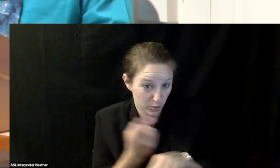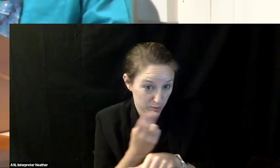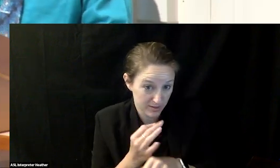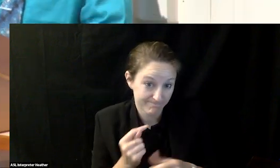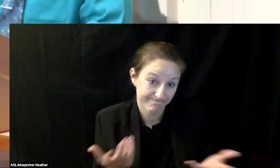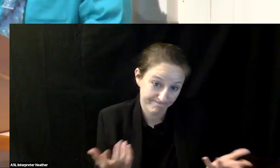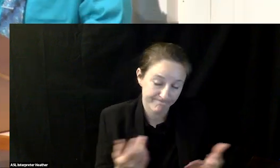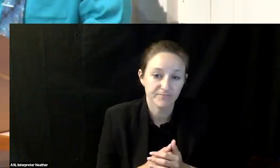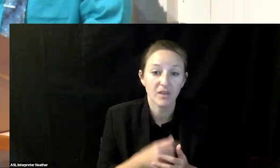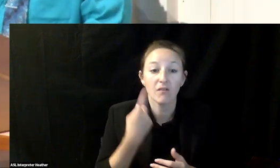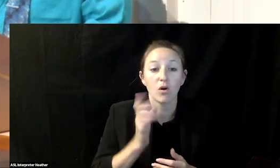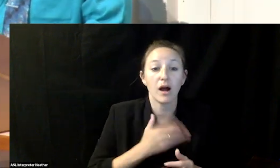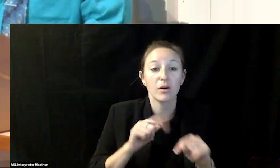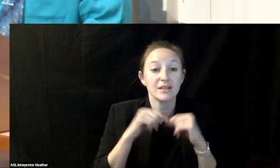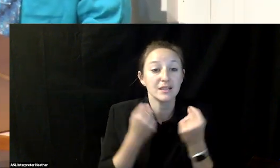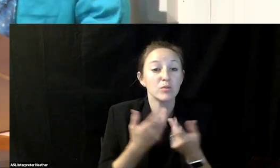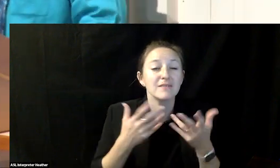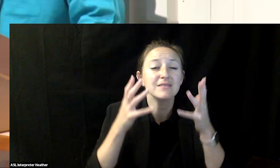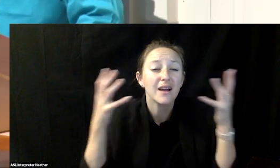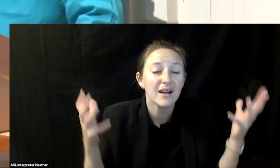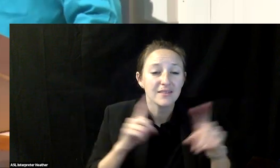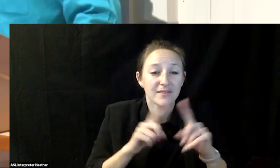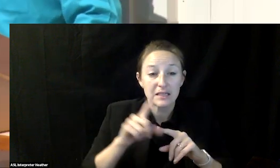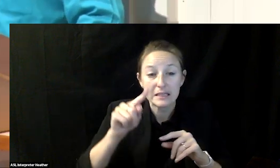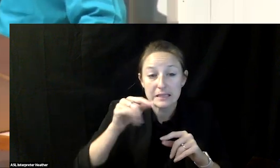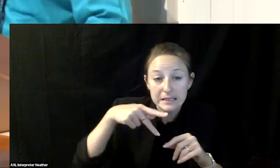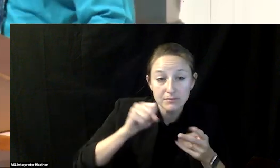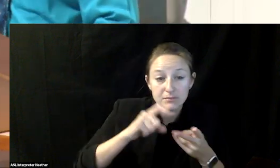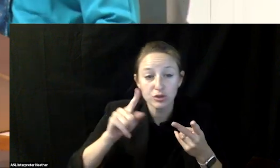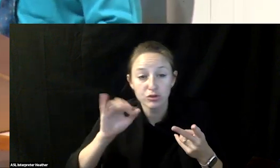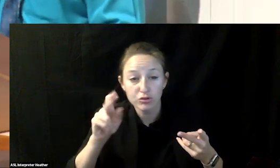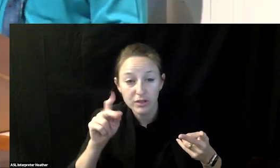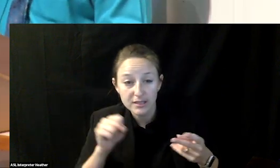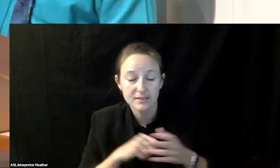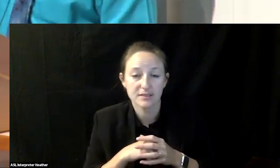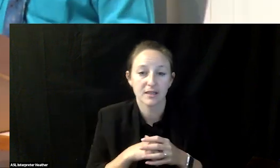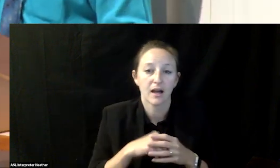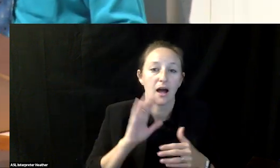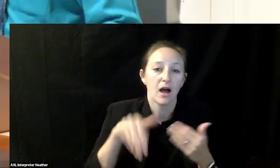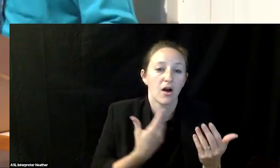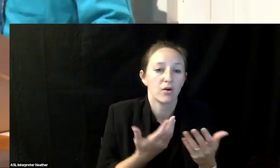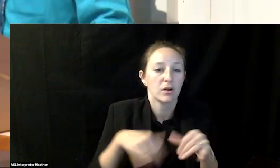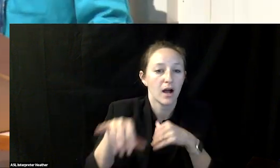For our team, we have tons of tips and tricks from our commonly used applications and platforms on campus